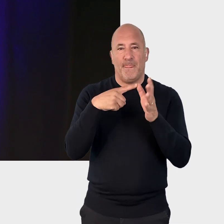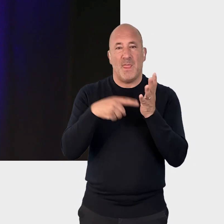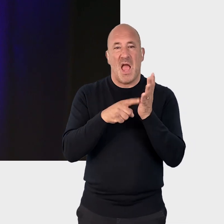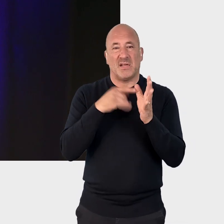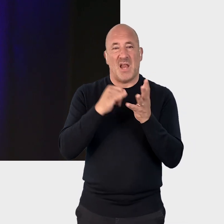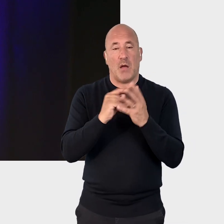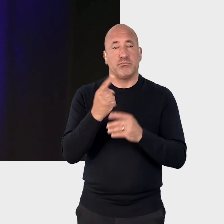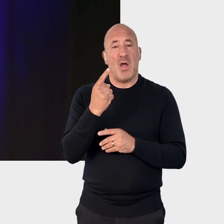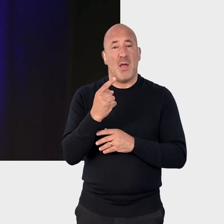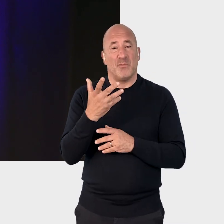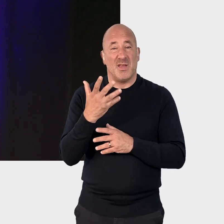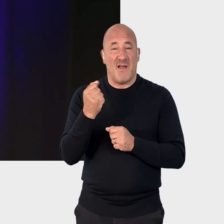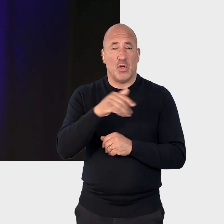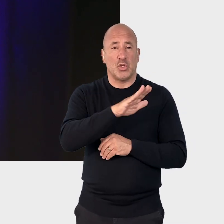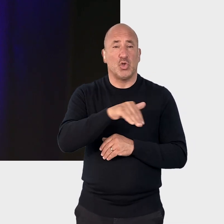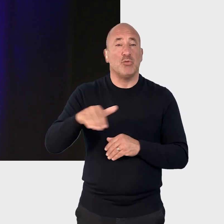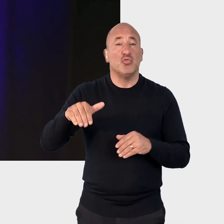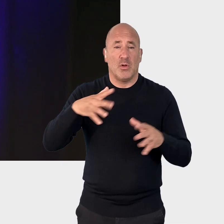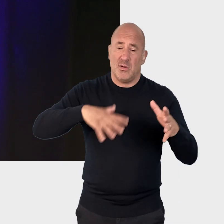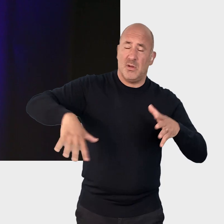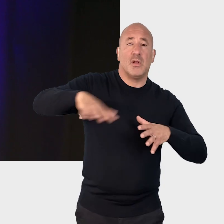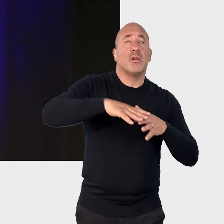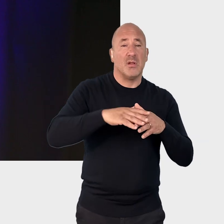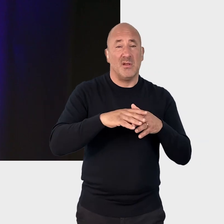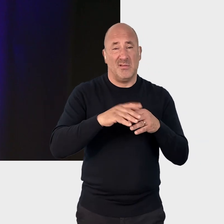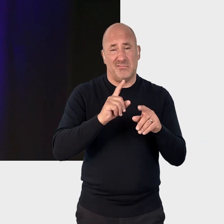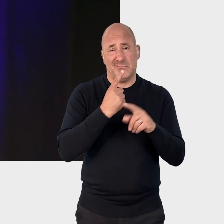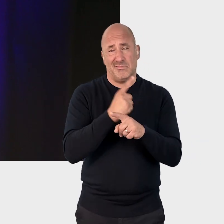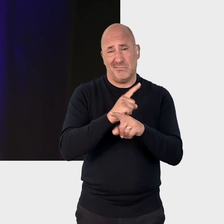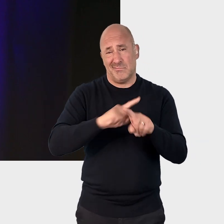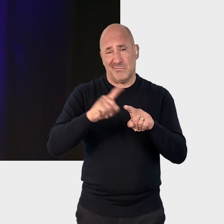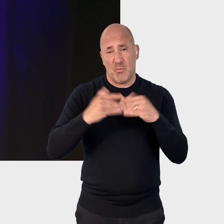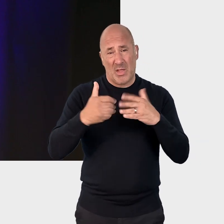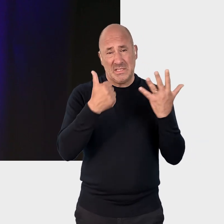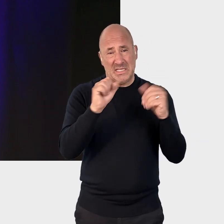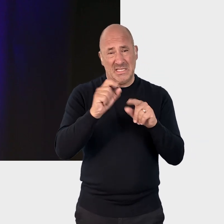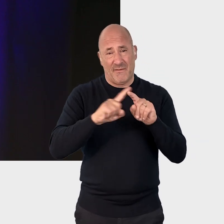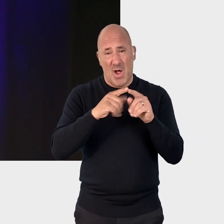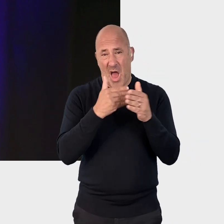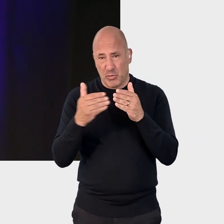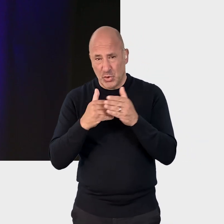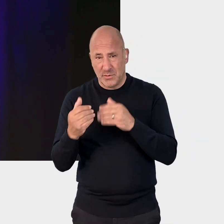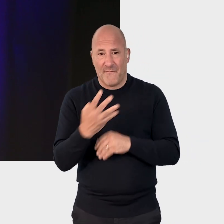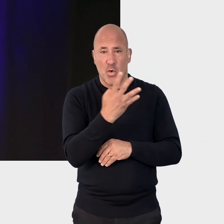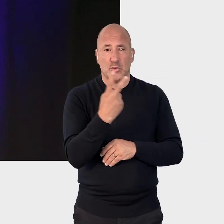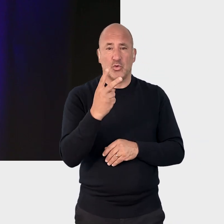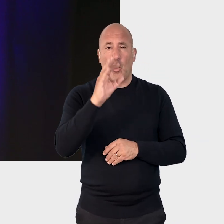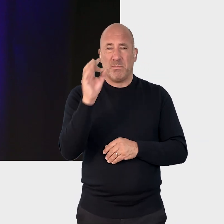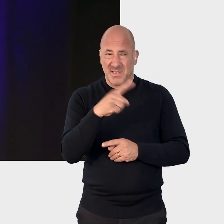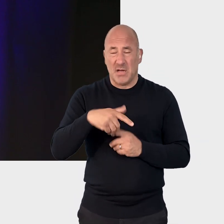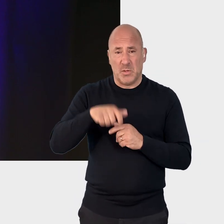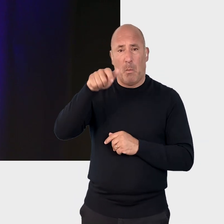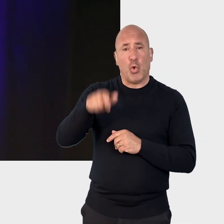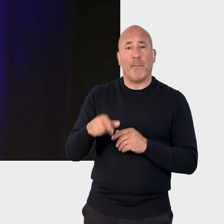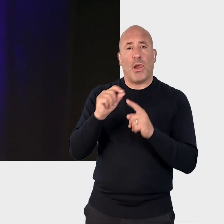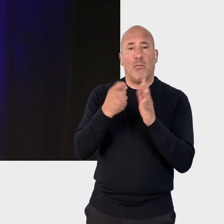challenges that the teachers face at that particular primary school, Atlas Primary supports a cohort of children that speak over 60